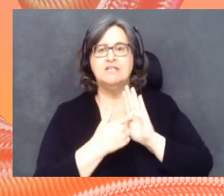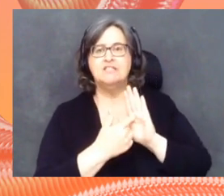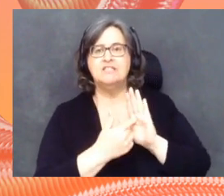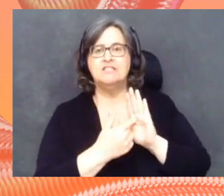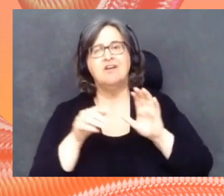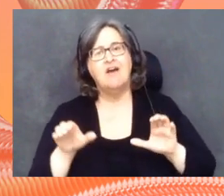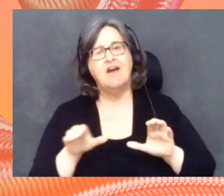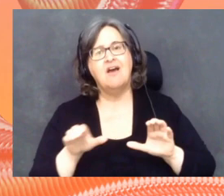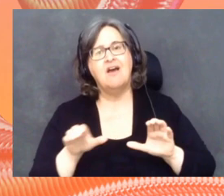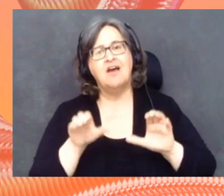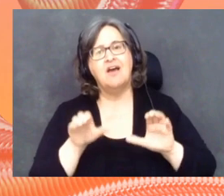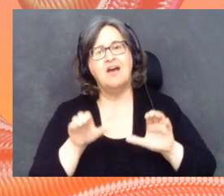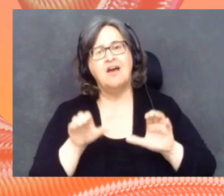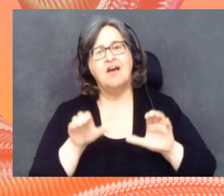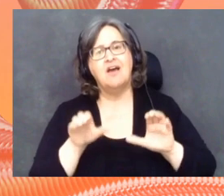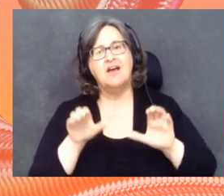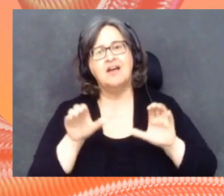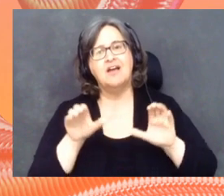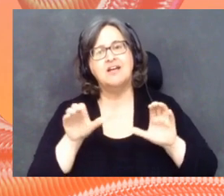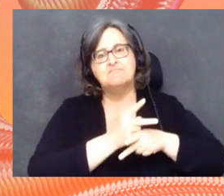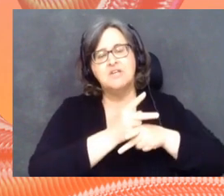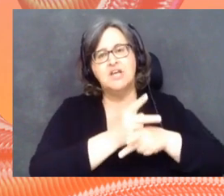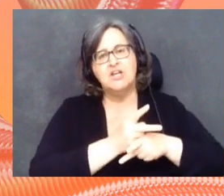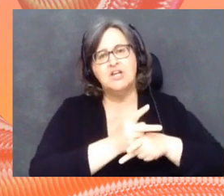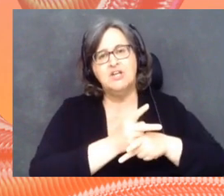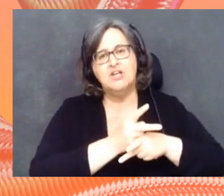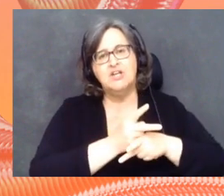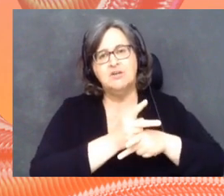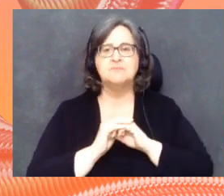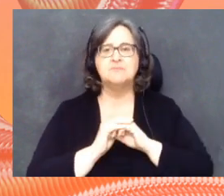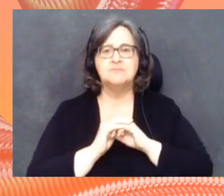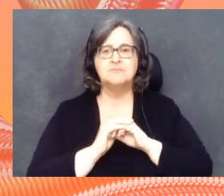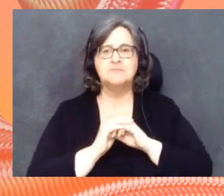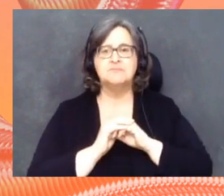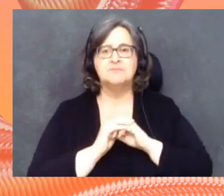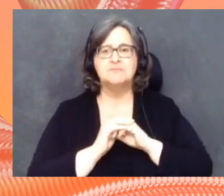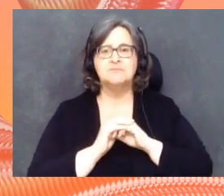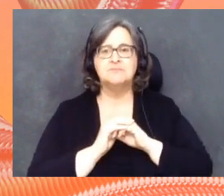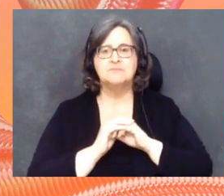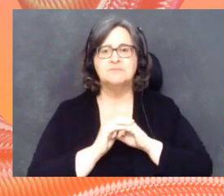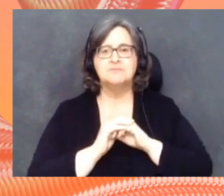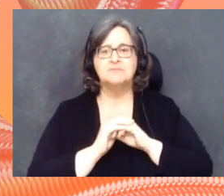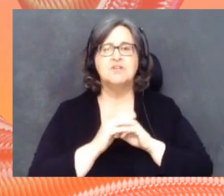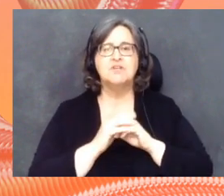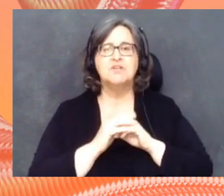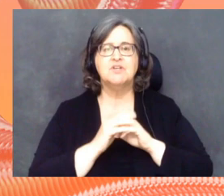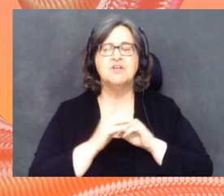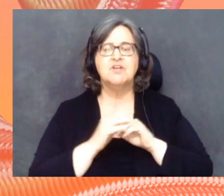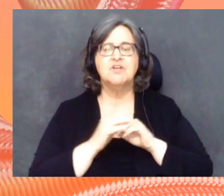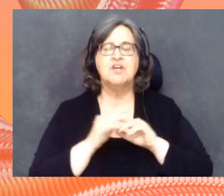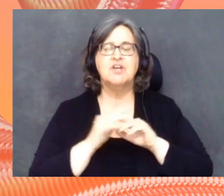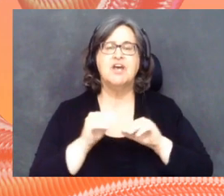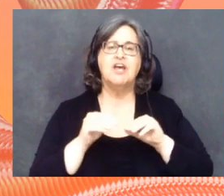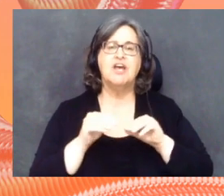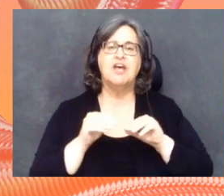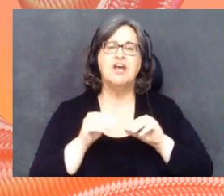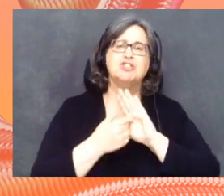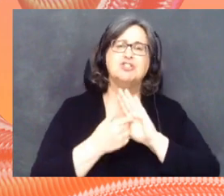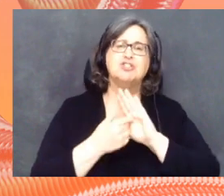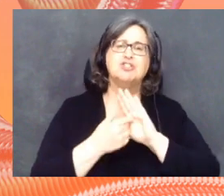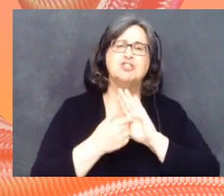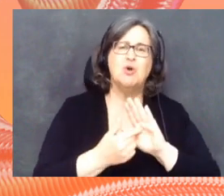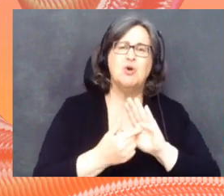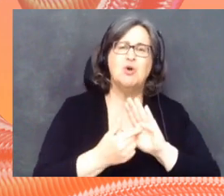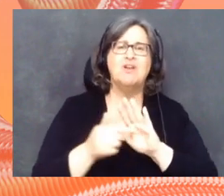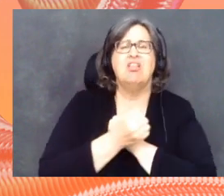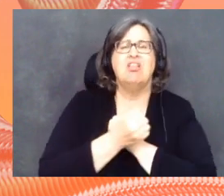mm-hmm, and extending out compassion, love, however you want to say it. But I think care is